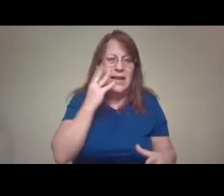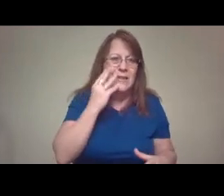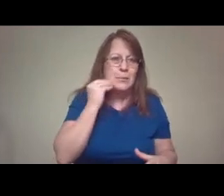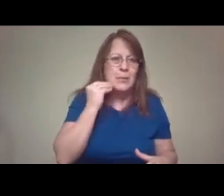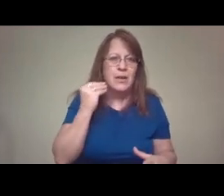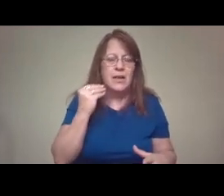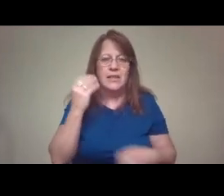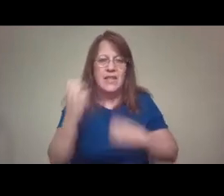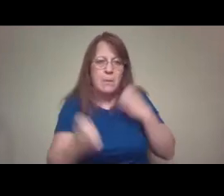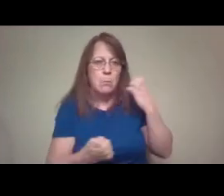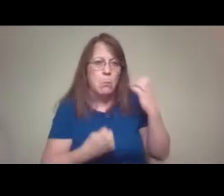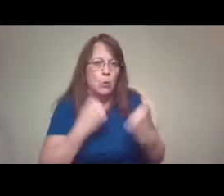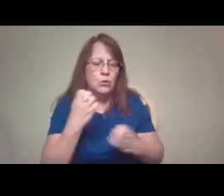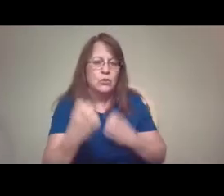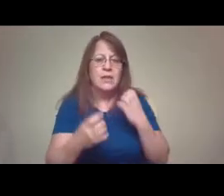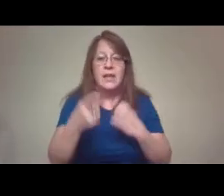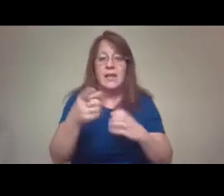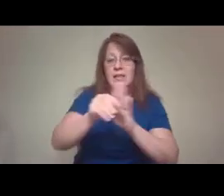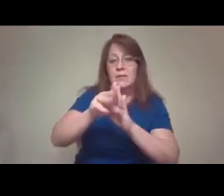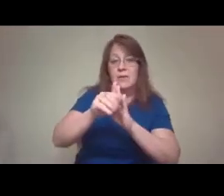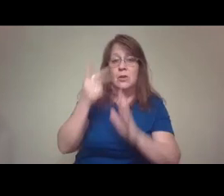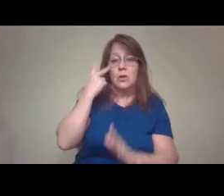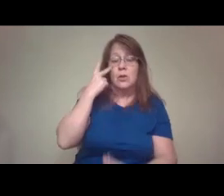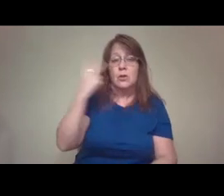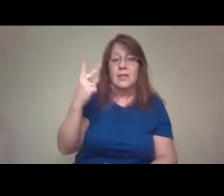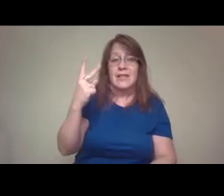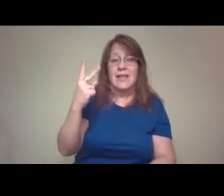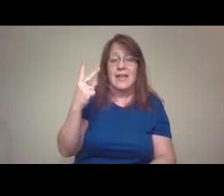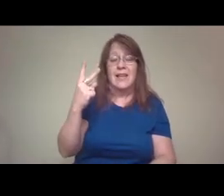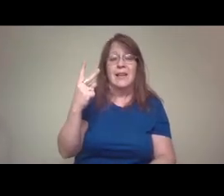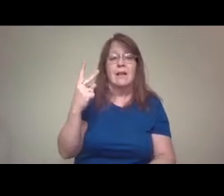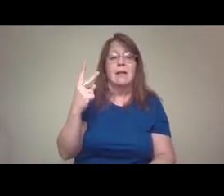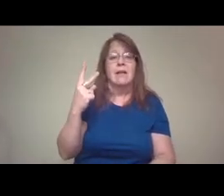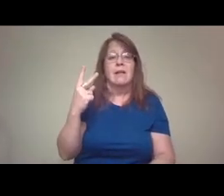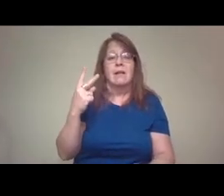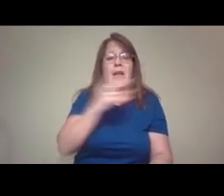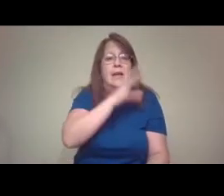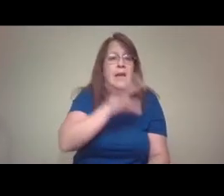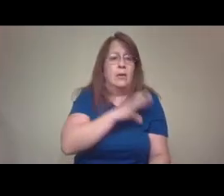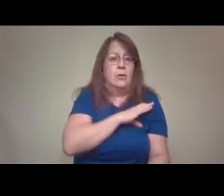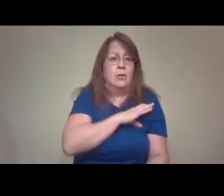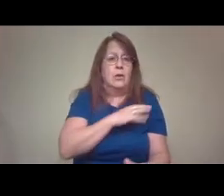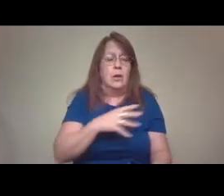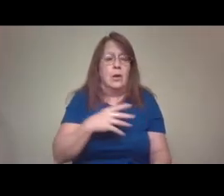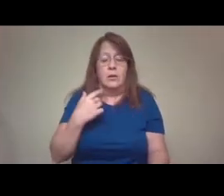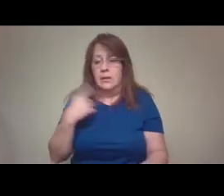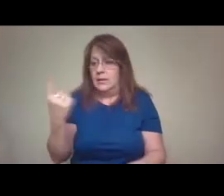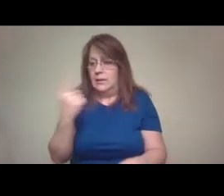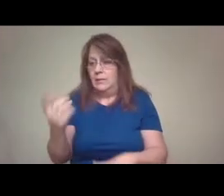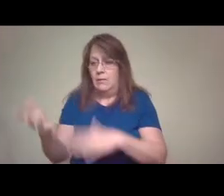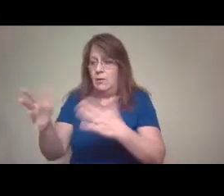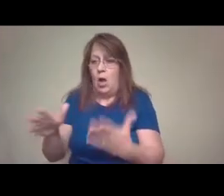and maximizing. So in this video, you'll see an example of a character expressing feelings of sadness as a result of a loss of something they